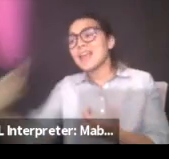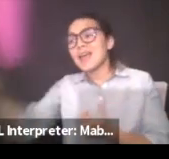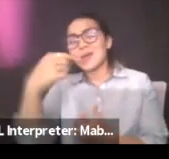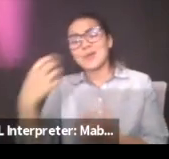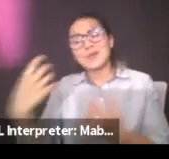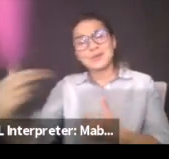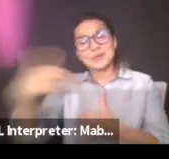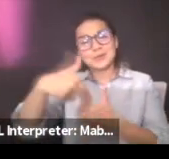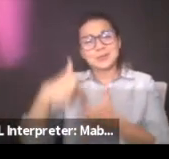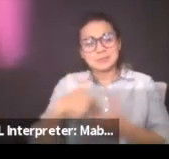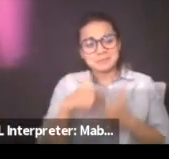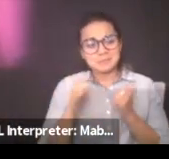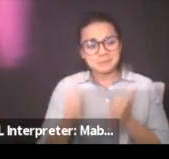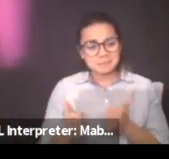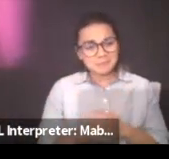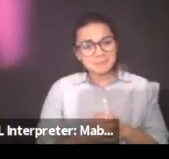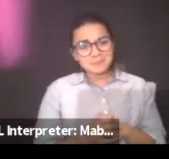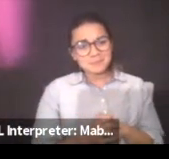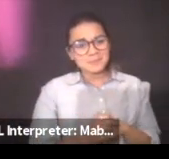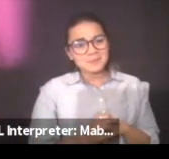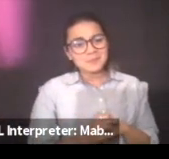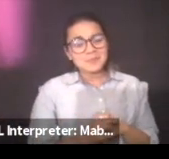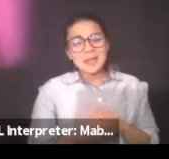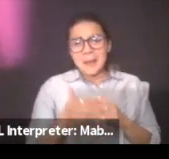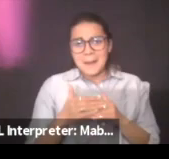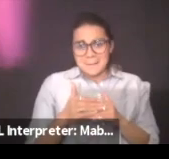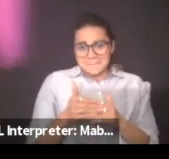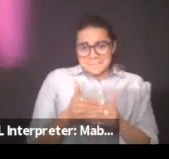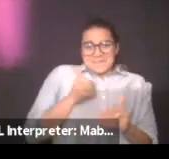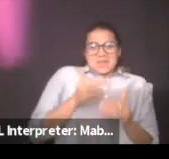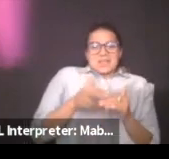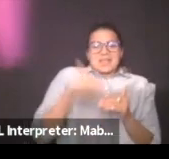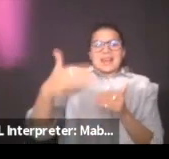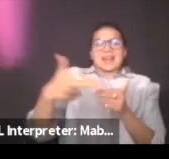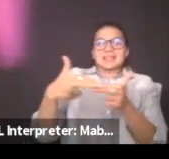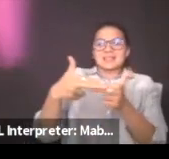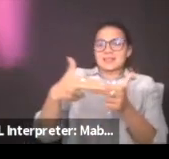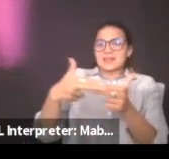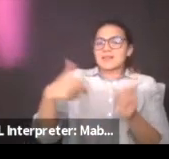Before we move into the next slide, I'm going to give the